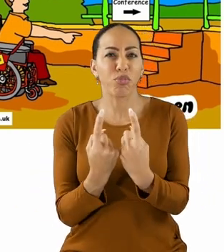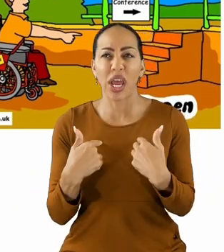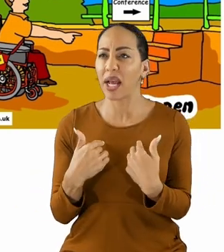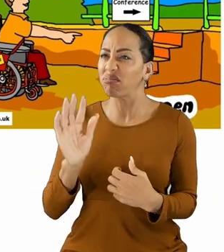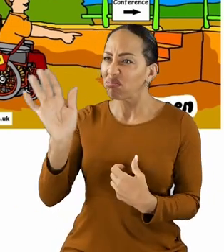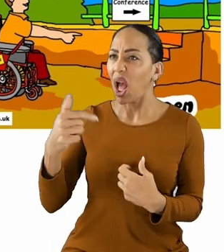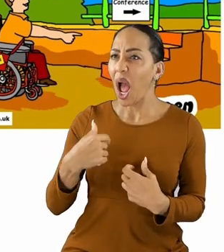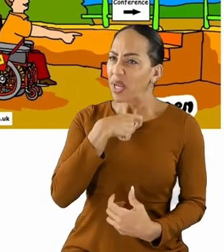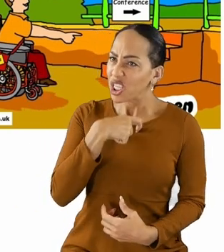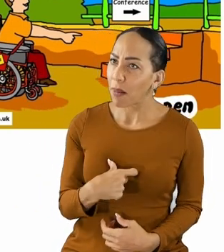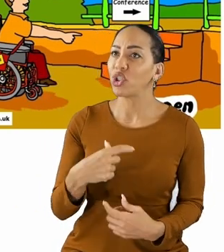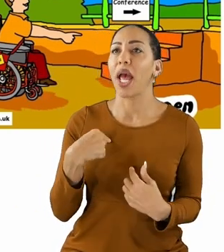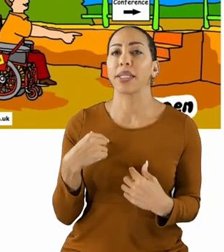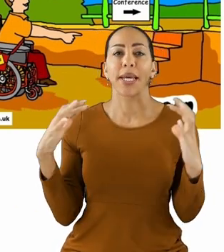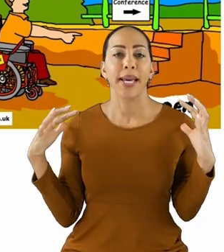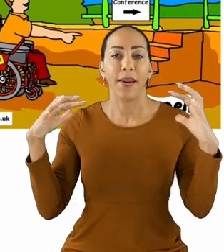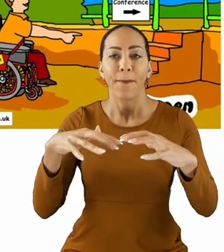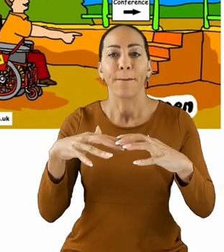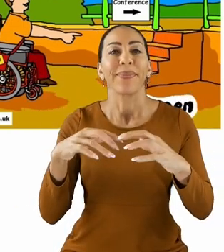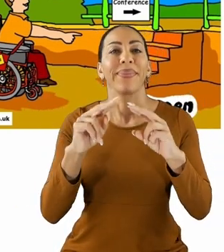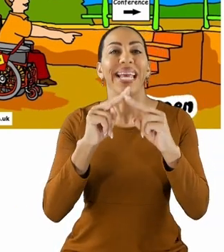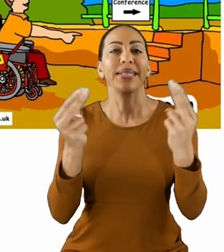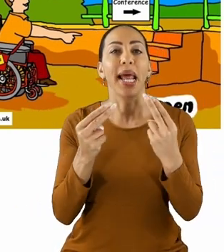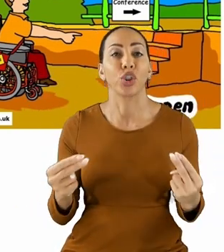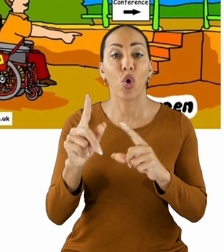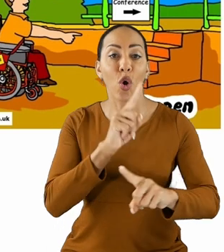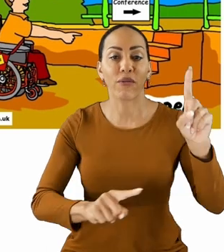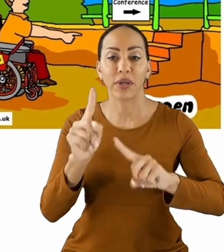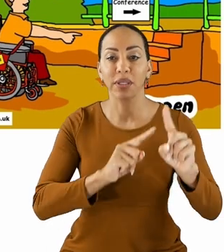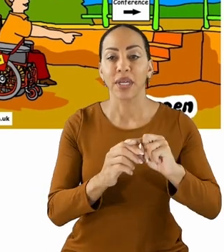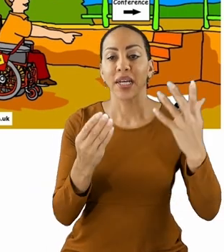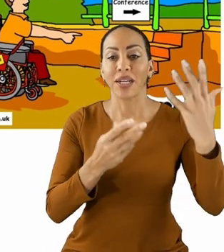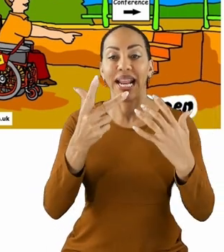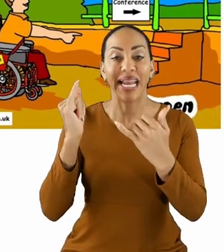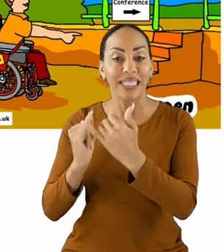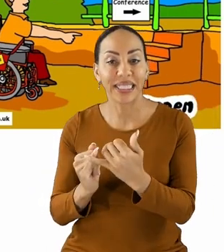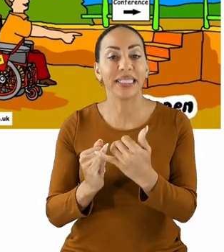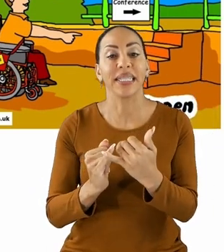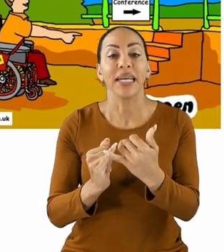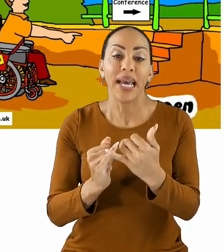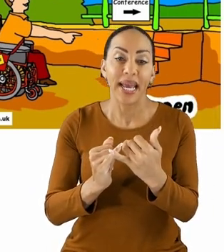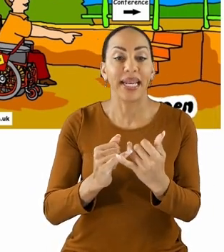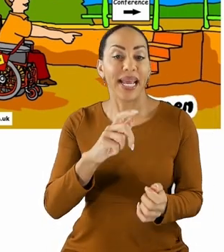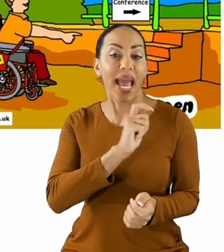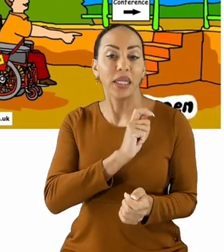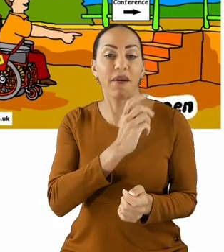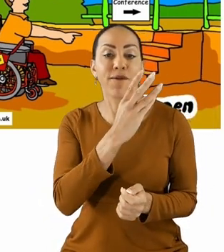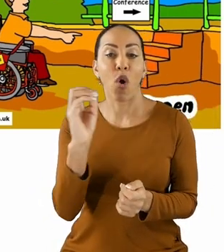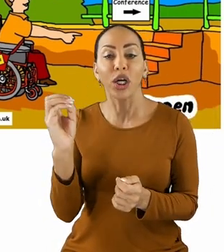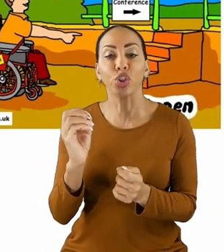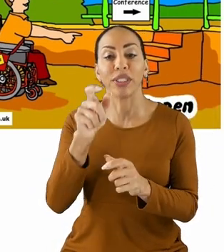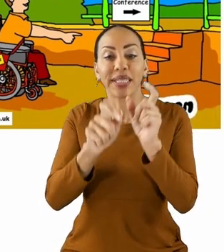other, as objects rather than being subjects, came together in a big walkout of an international conference